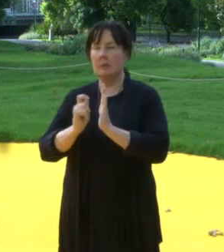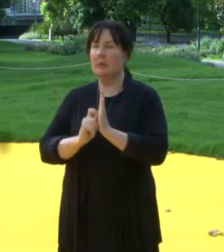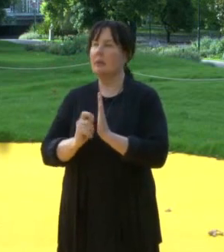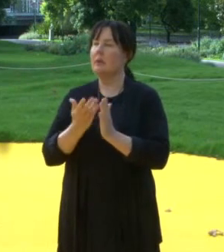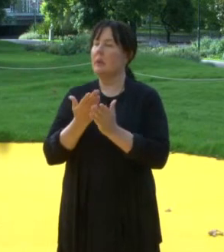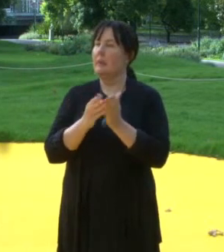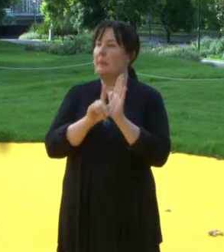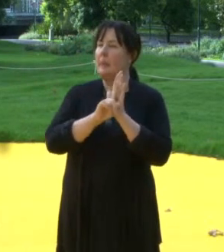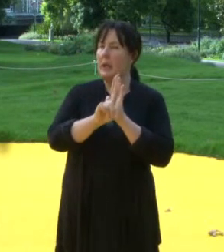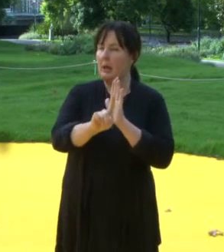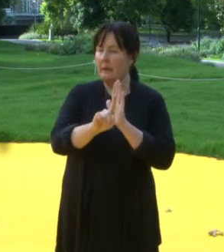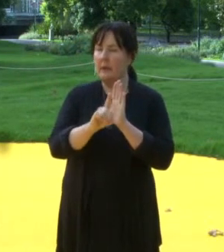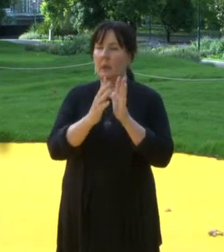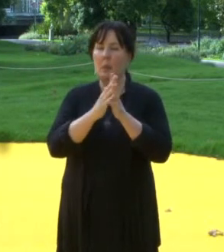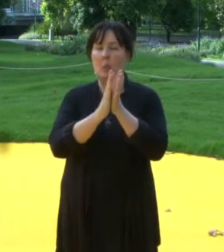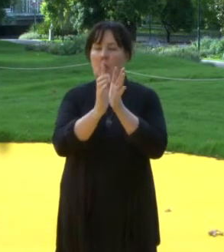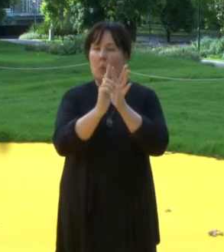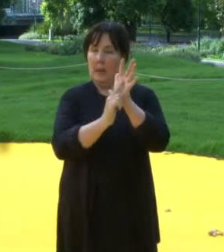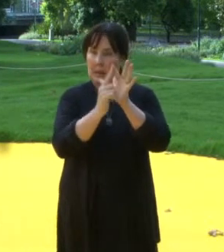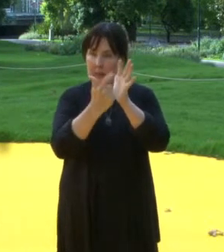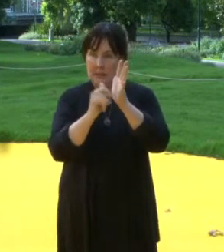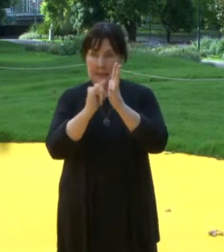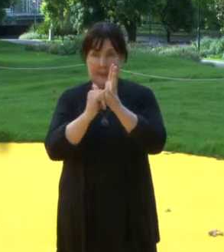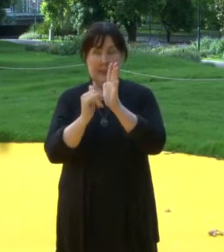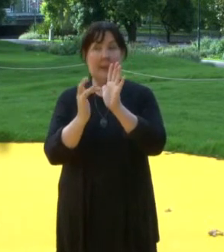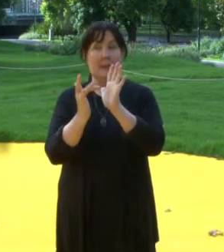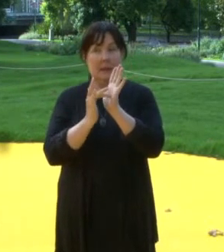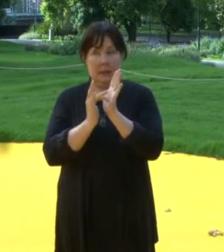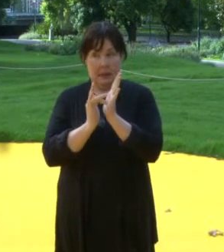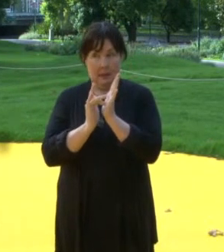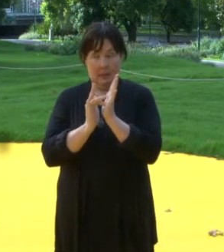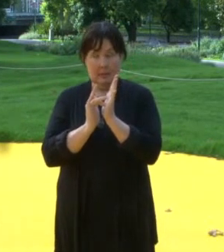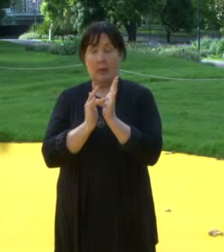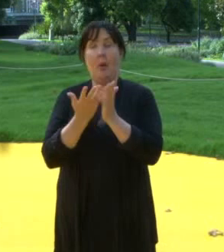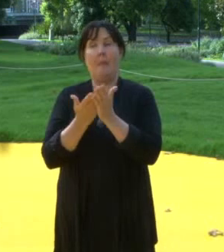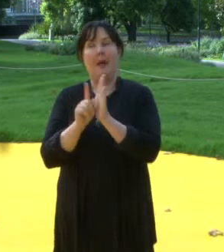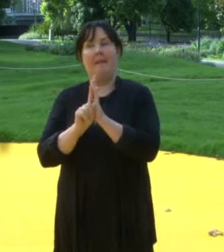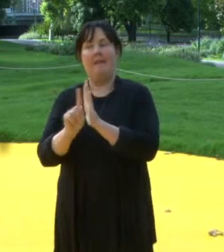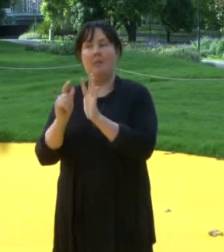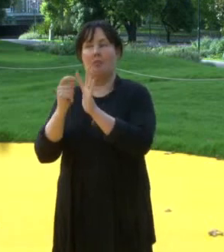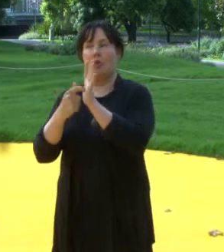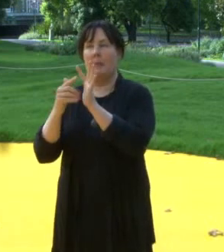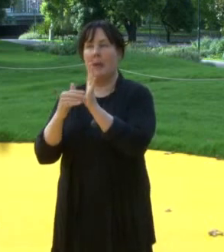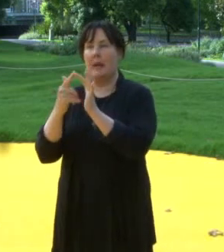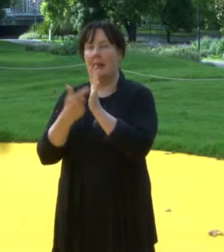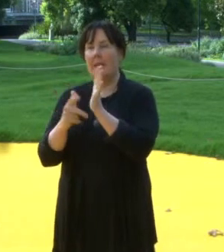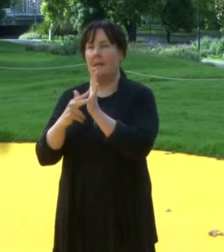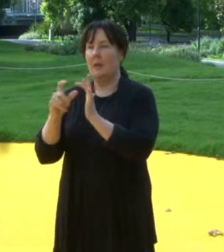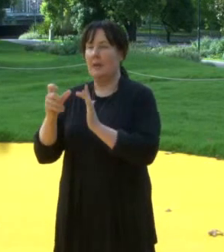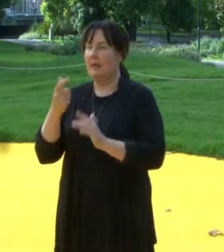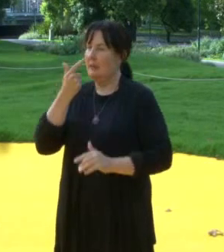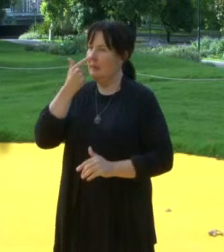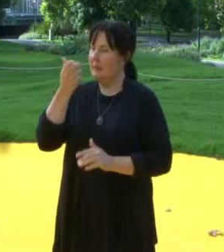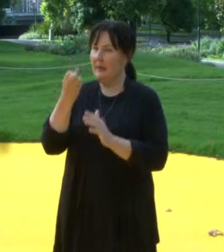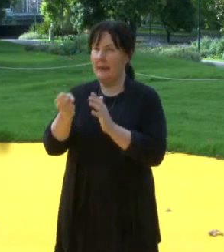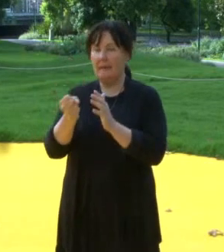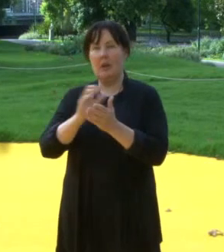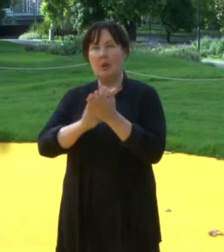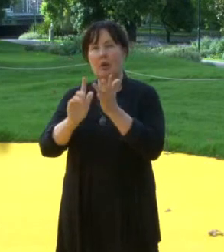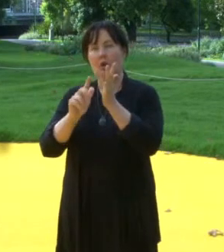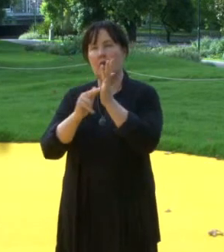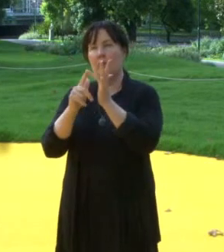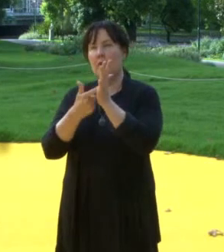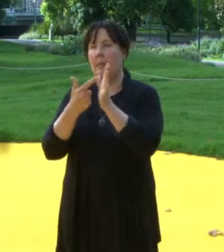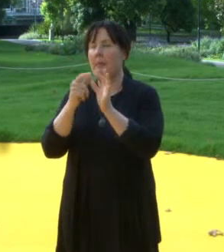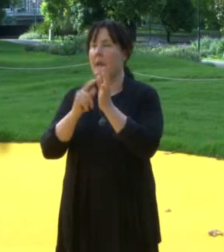of Victoria, and we're thrilled to have Catherine Andrews and the Honourable Danny Pearson, MP, Minister for